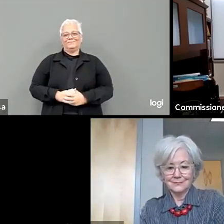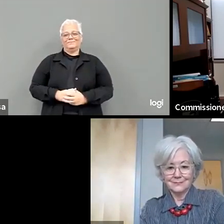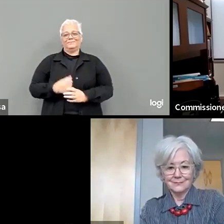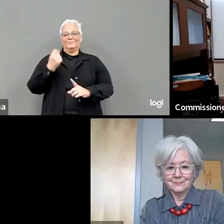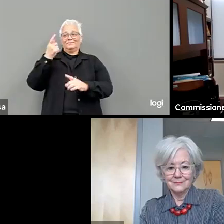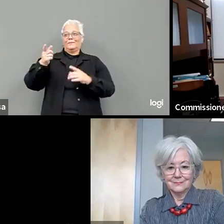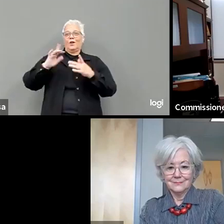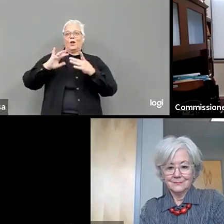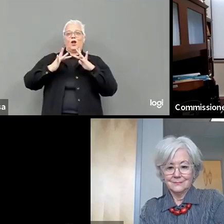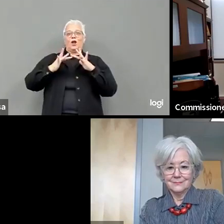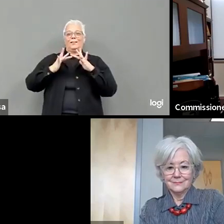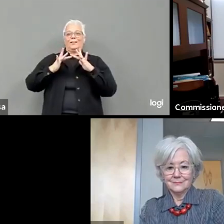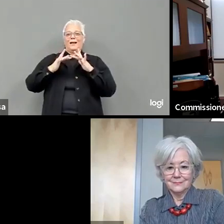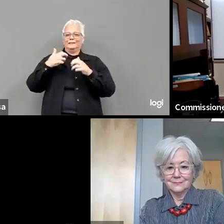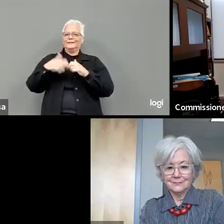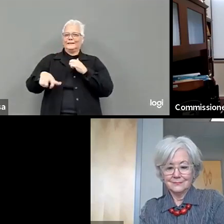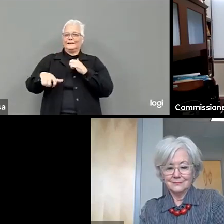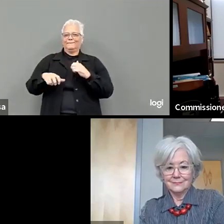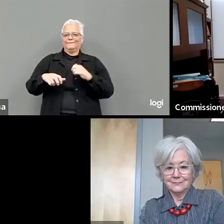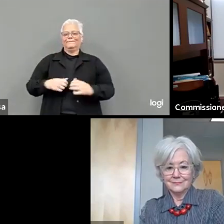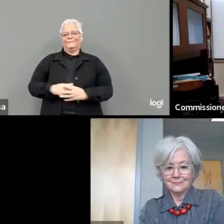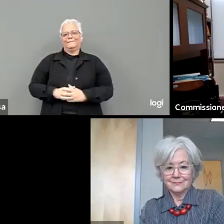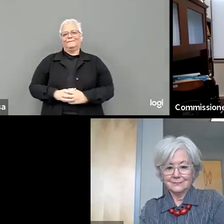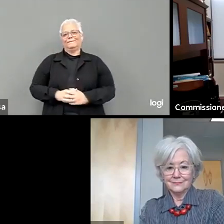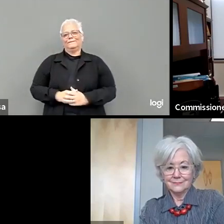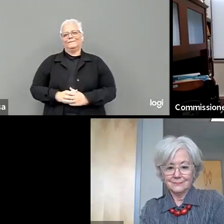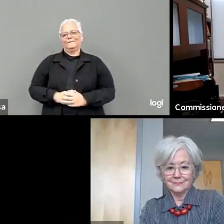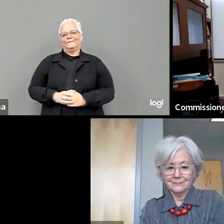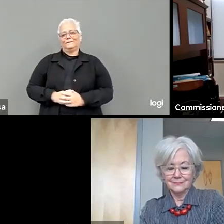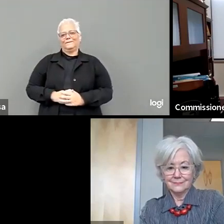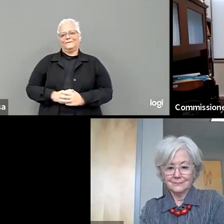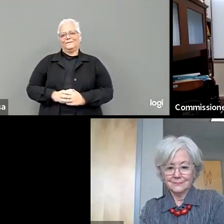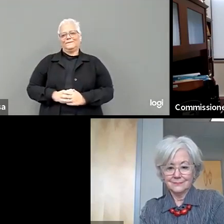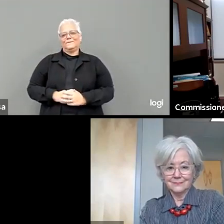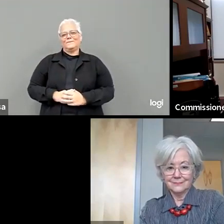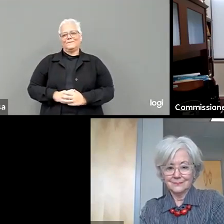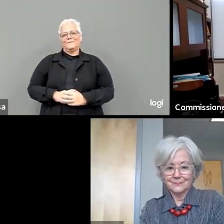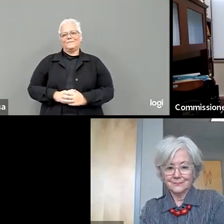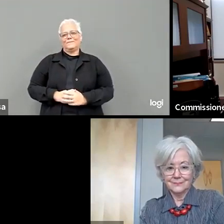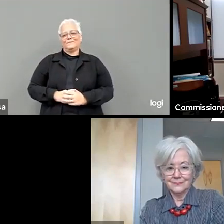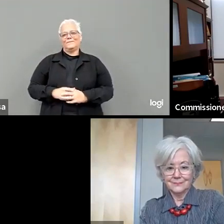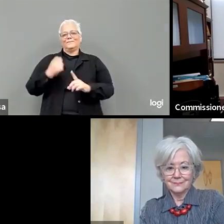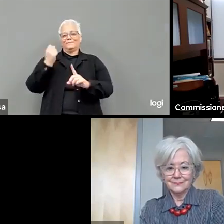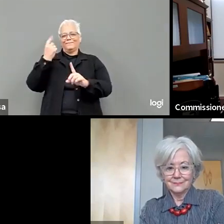outside of the phasing group that you should be in. But we're hearing that has taken